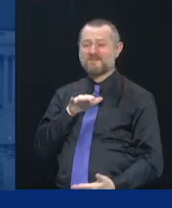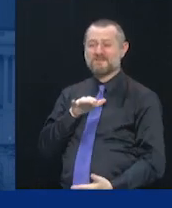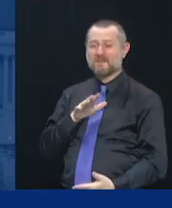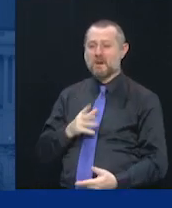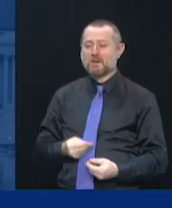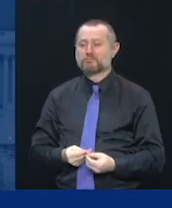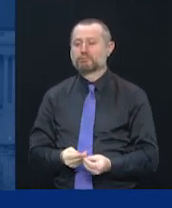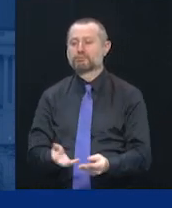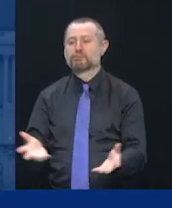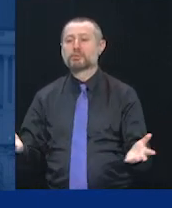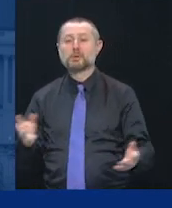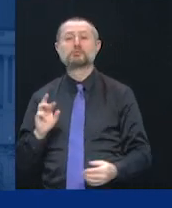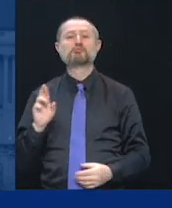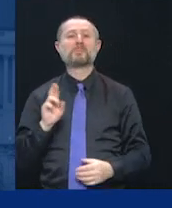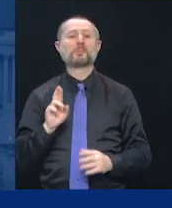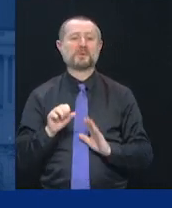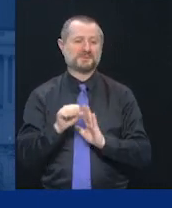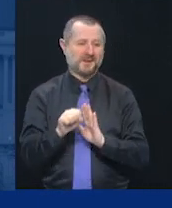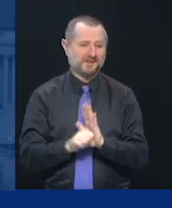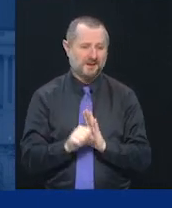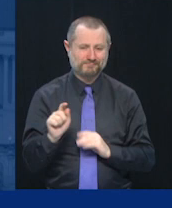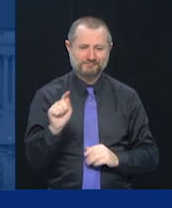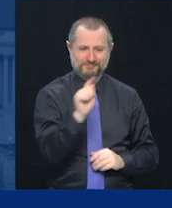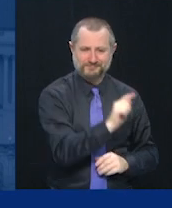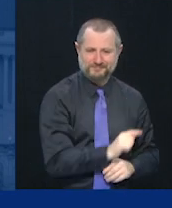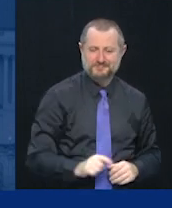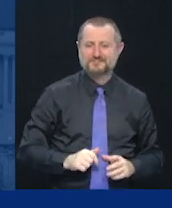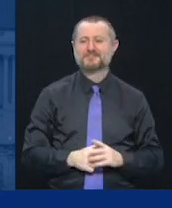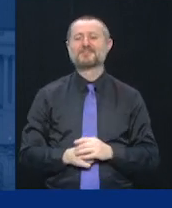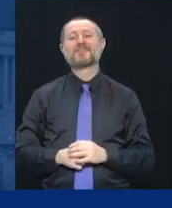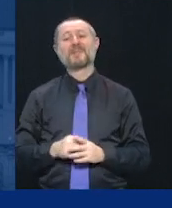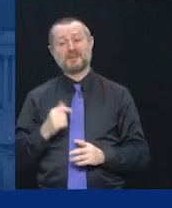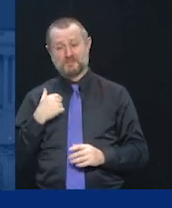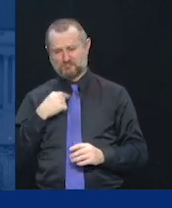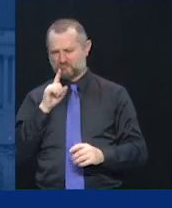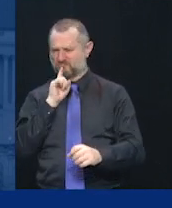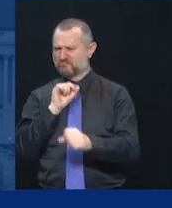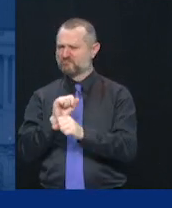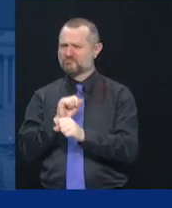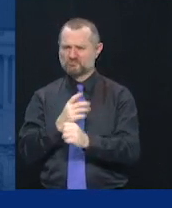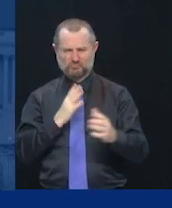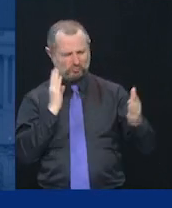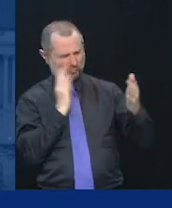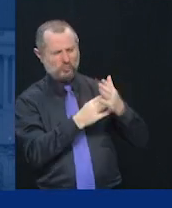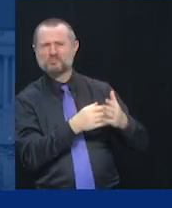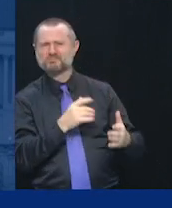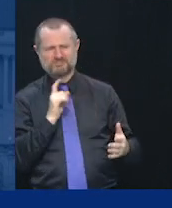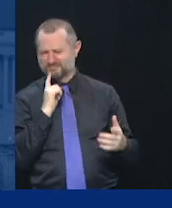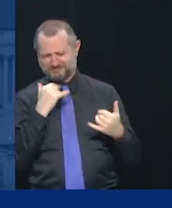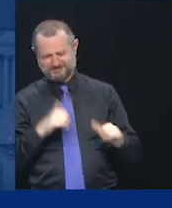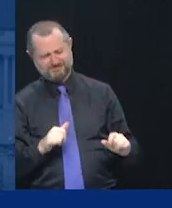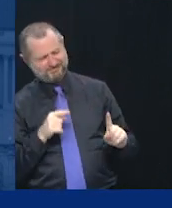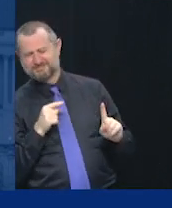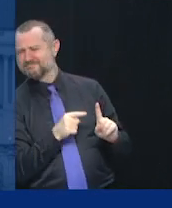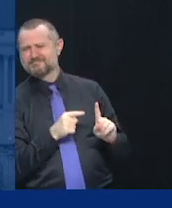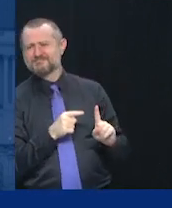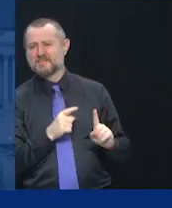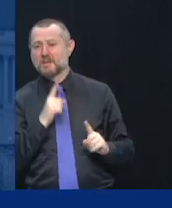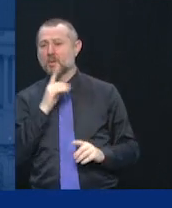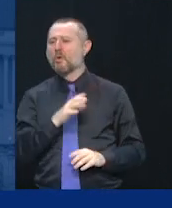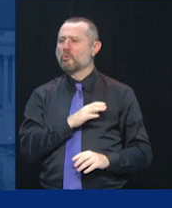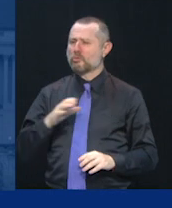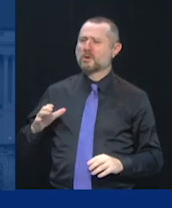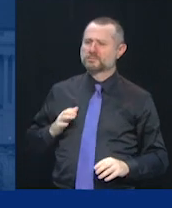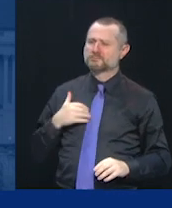Republican states. We still have an open litigation on it. So we say to the Congress now, be